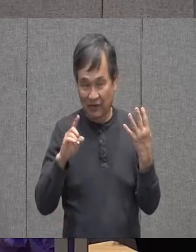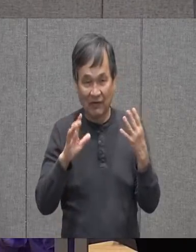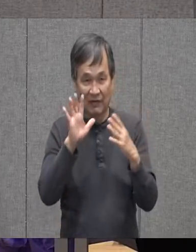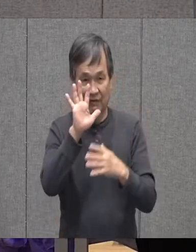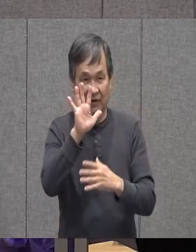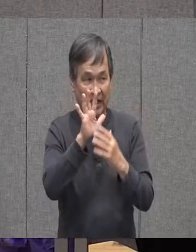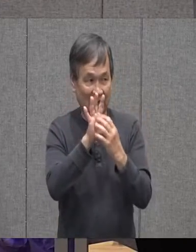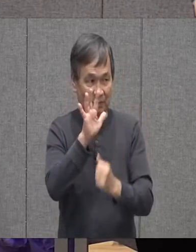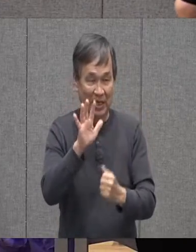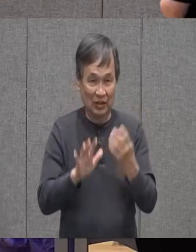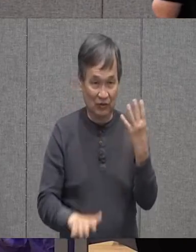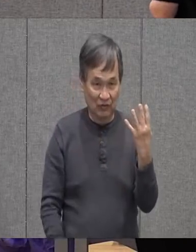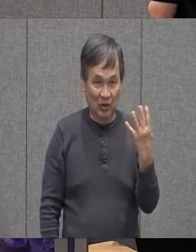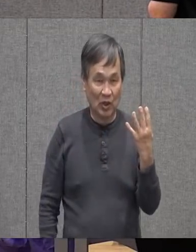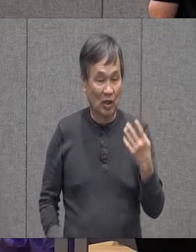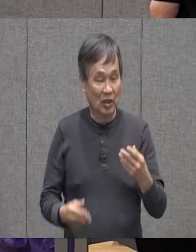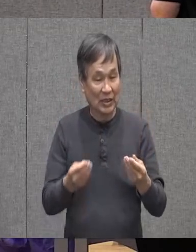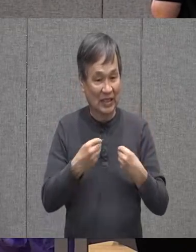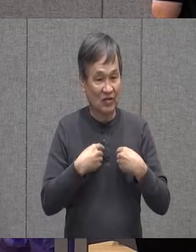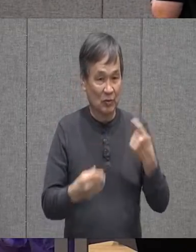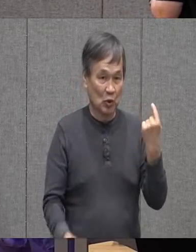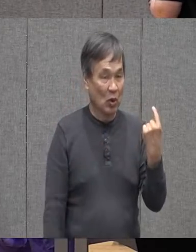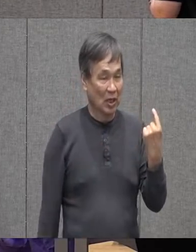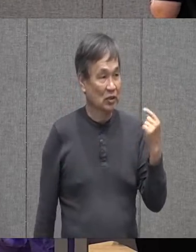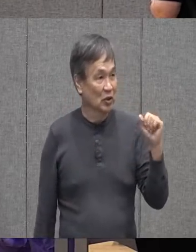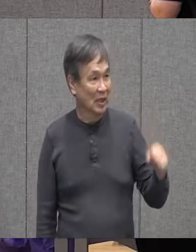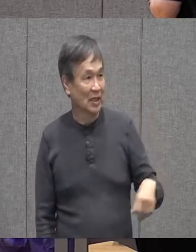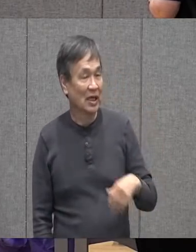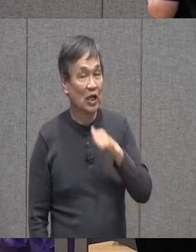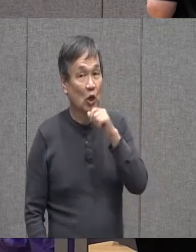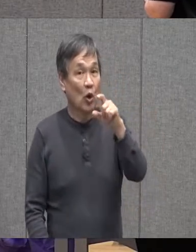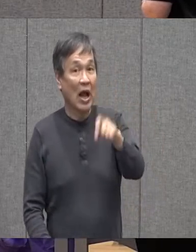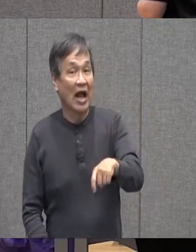minus 4 is going to let me mark off that 1.